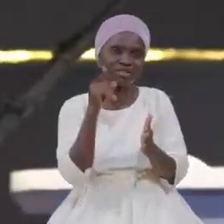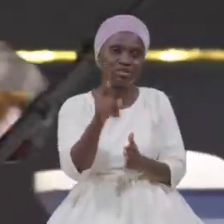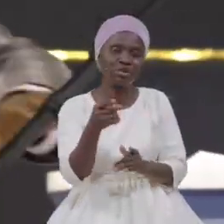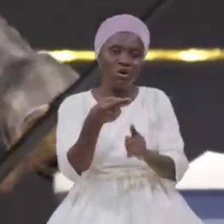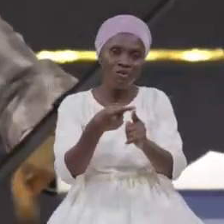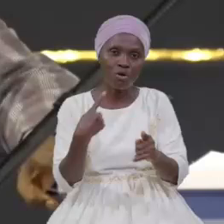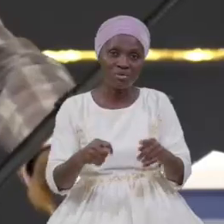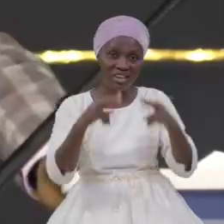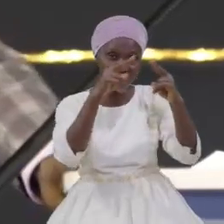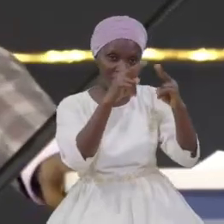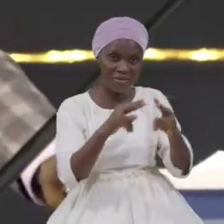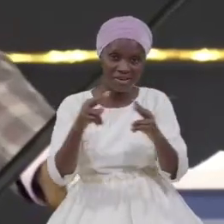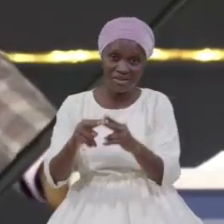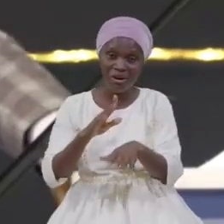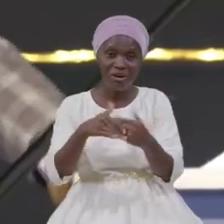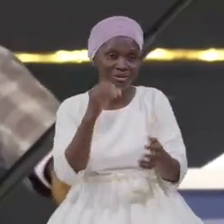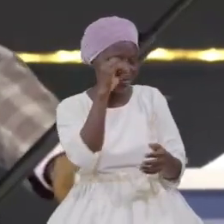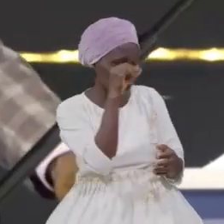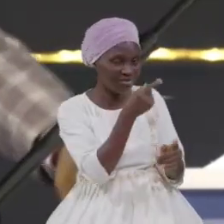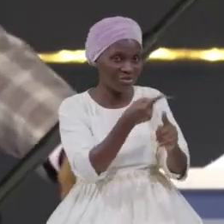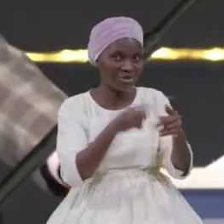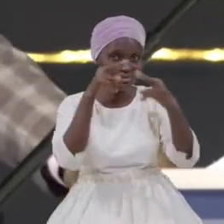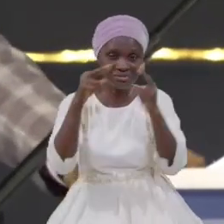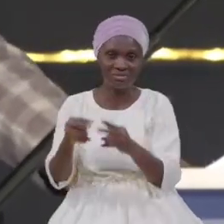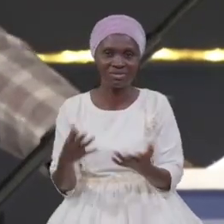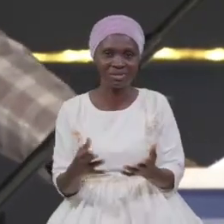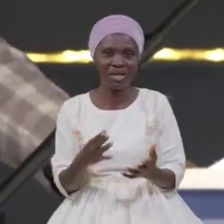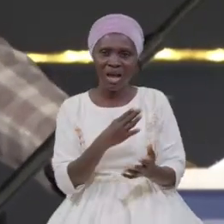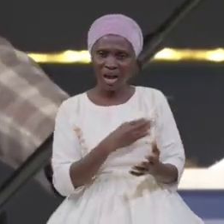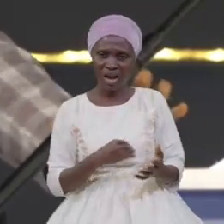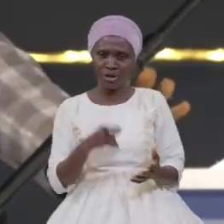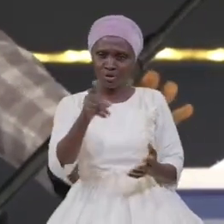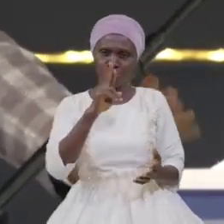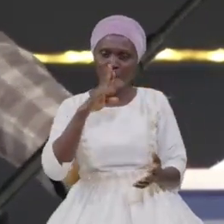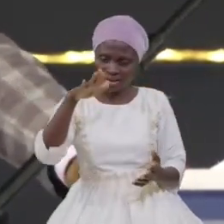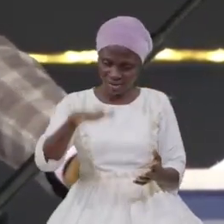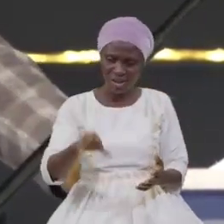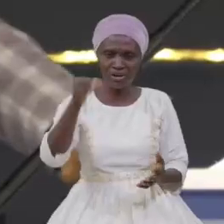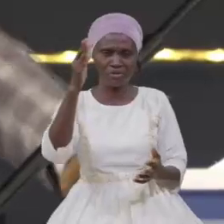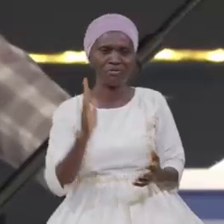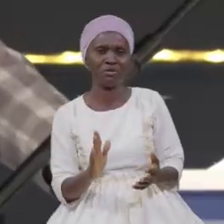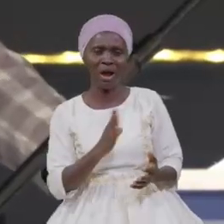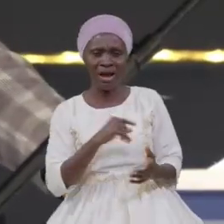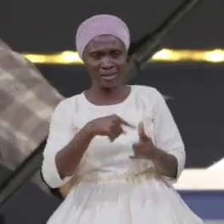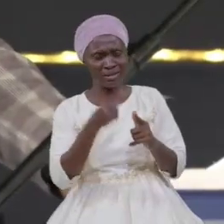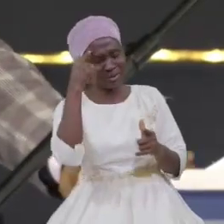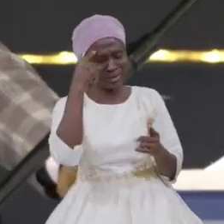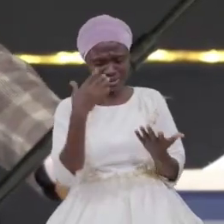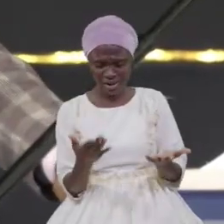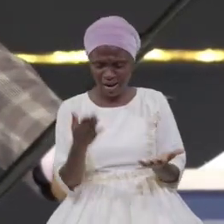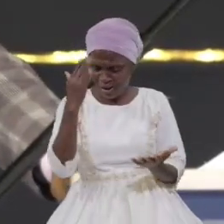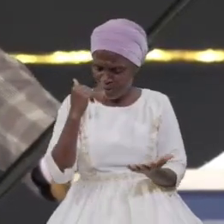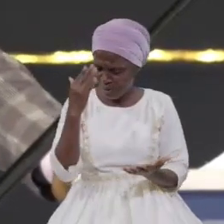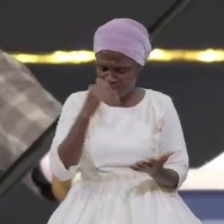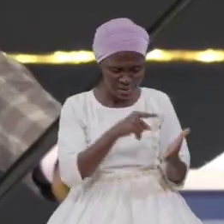but what is this? I can't live my life properly. I'm not committing sin, but they throw something